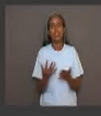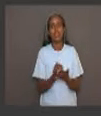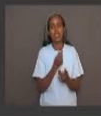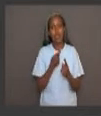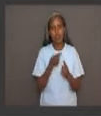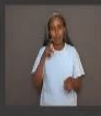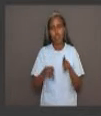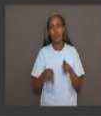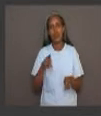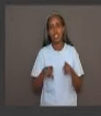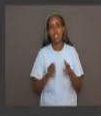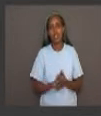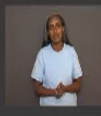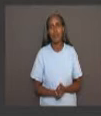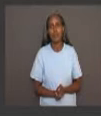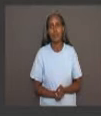from a population.